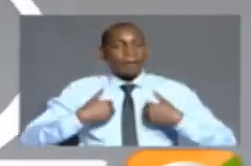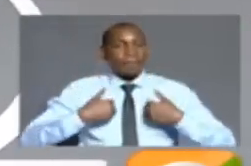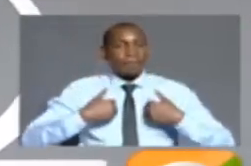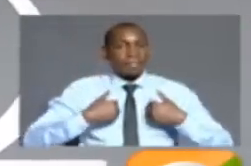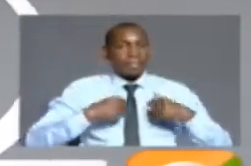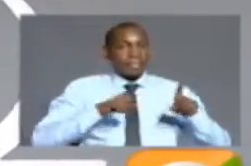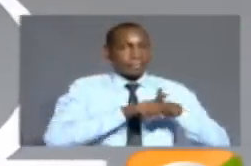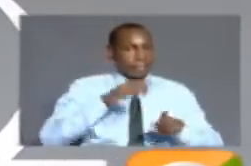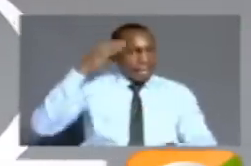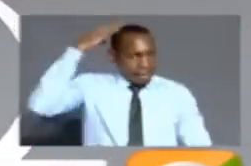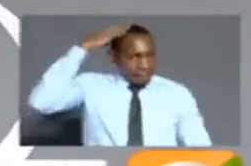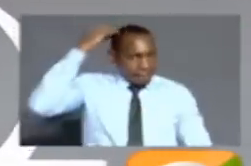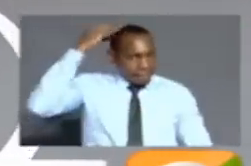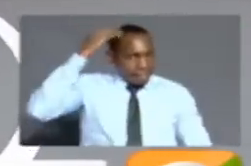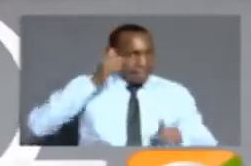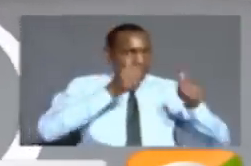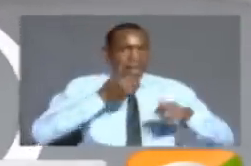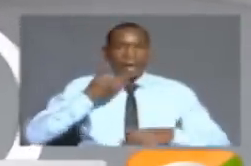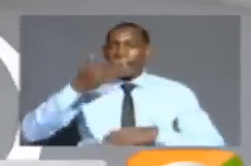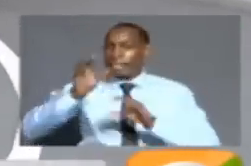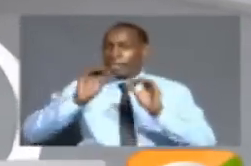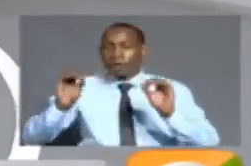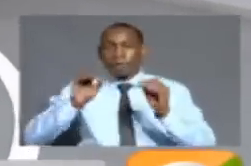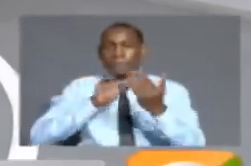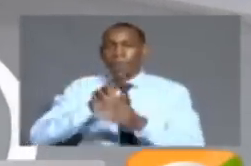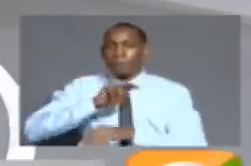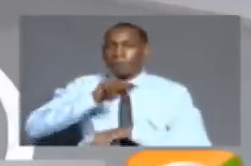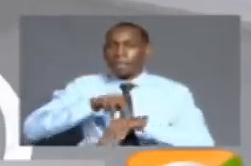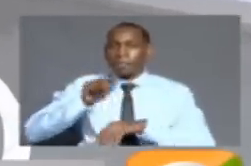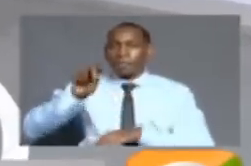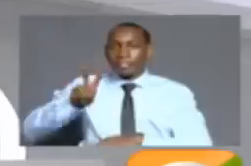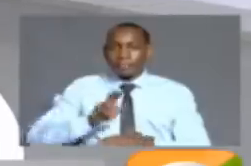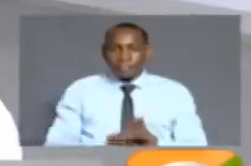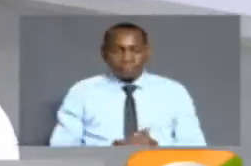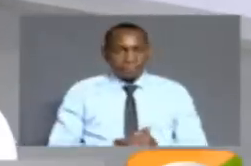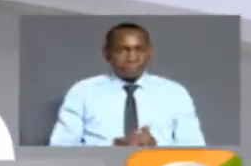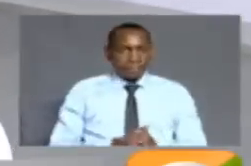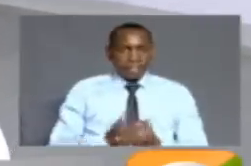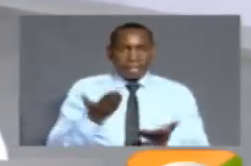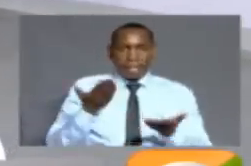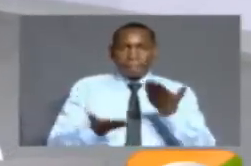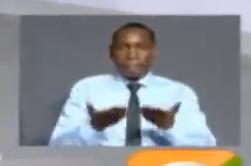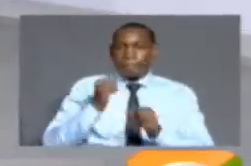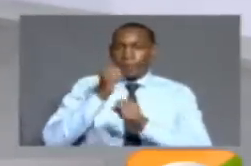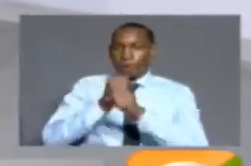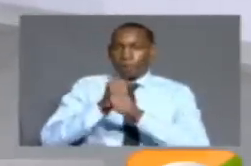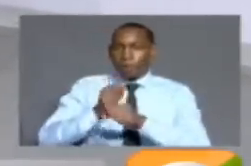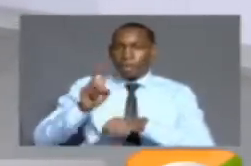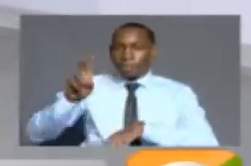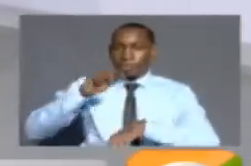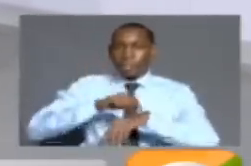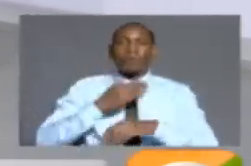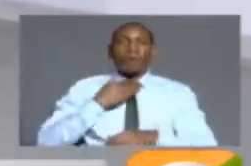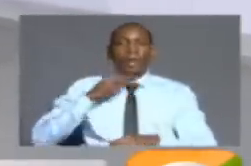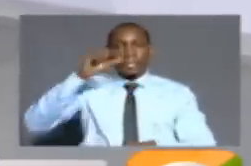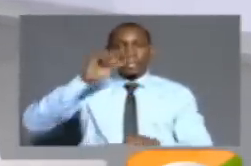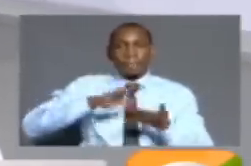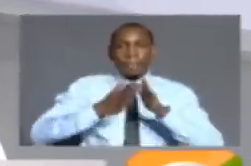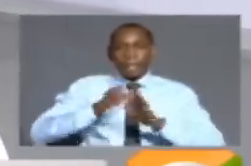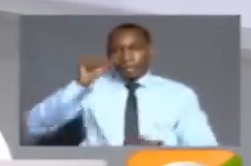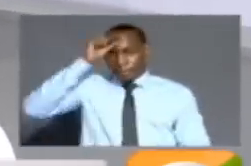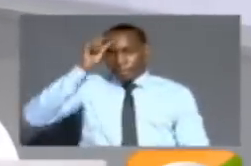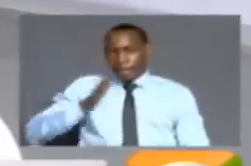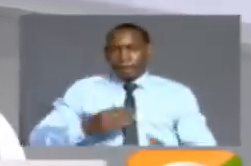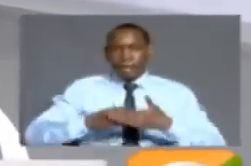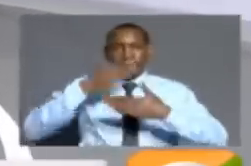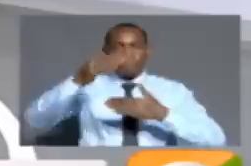our hair cool? What I can't answer that on national TV. Senator. So let's say you do two terms. Yes. Would you want to be governor at some point? I